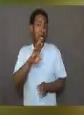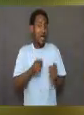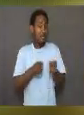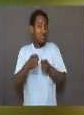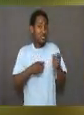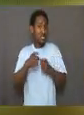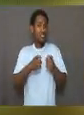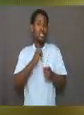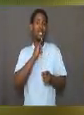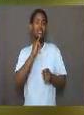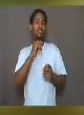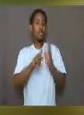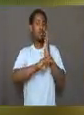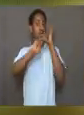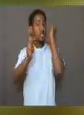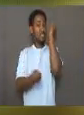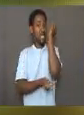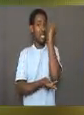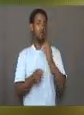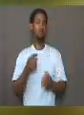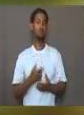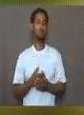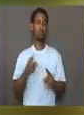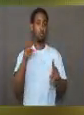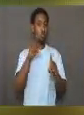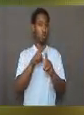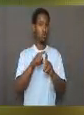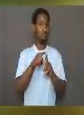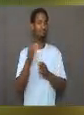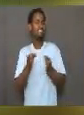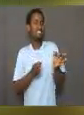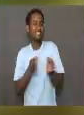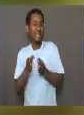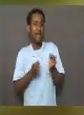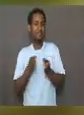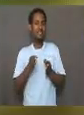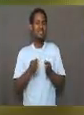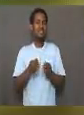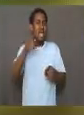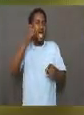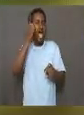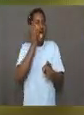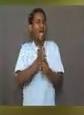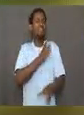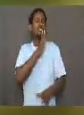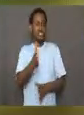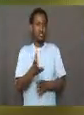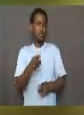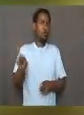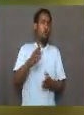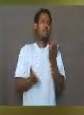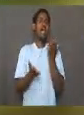Maladministration is a political term. It describes the unjust or